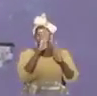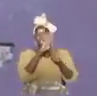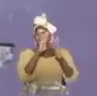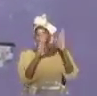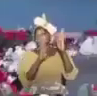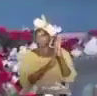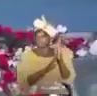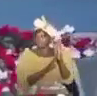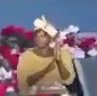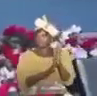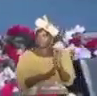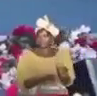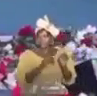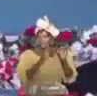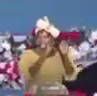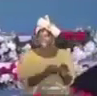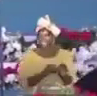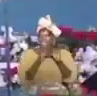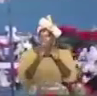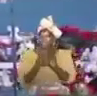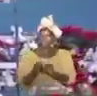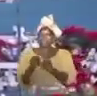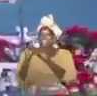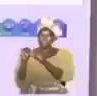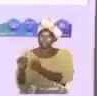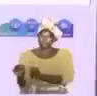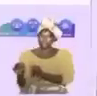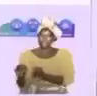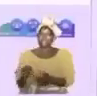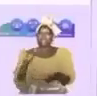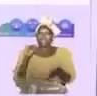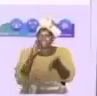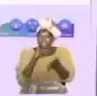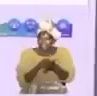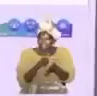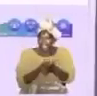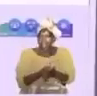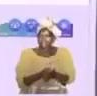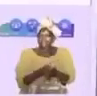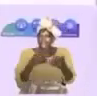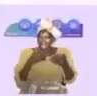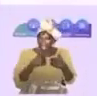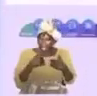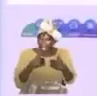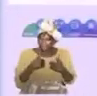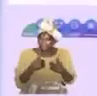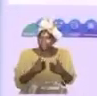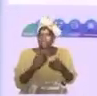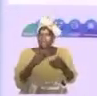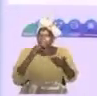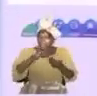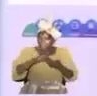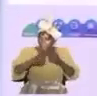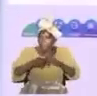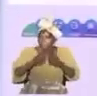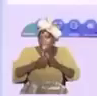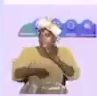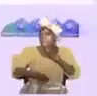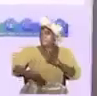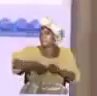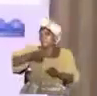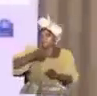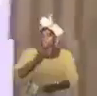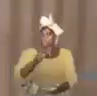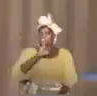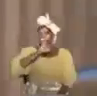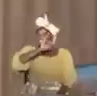the individual that personifies this scripture, in my opinion, is the man Job. Job